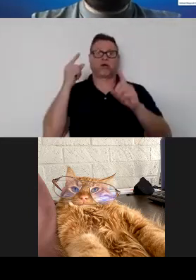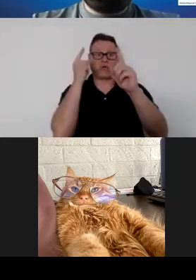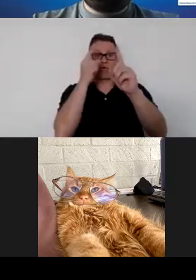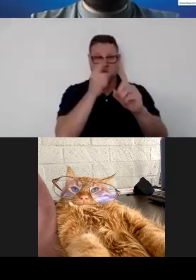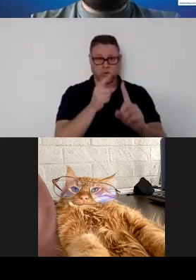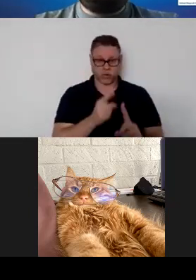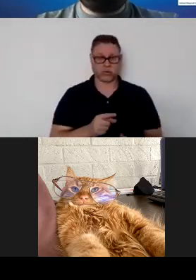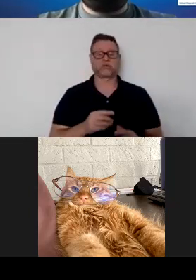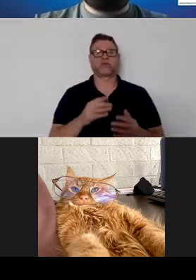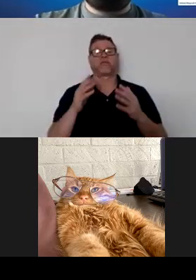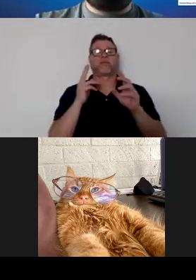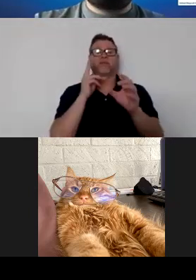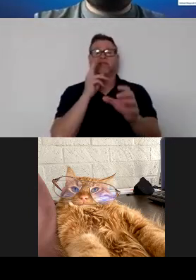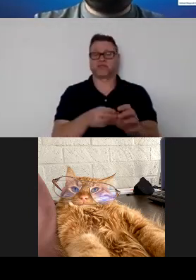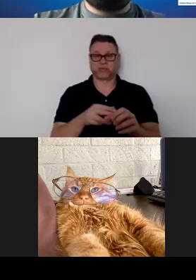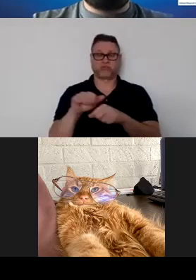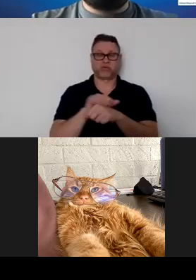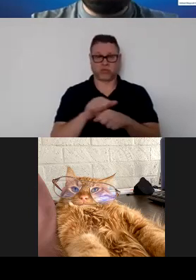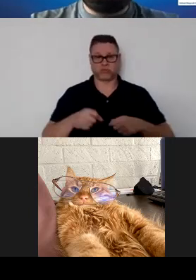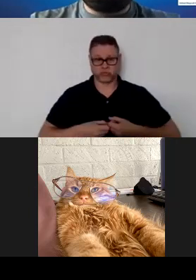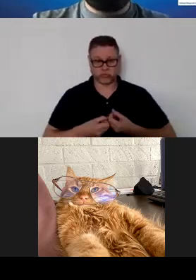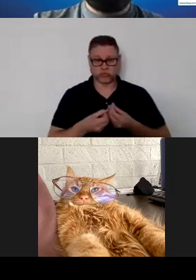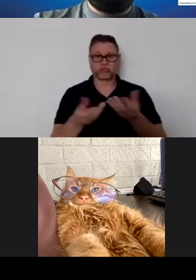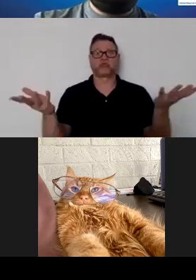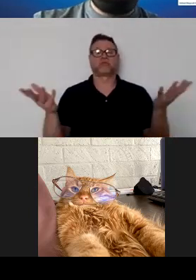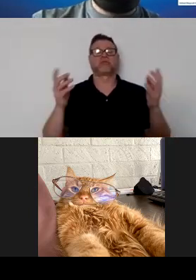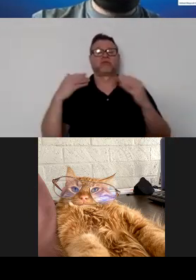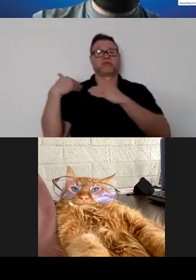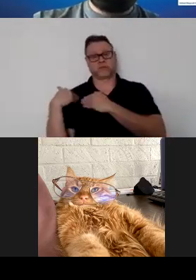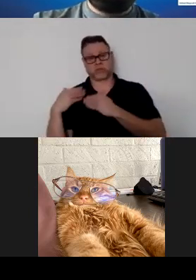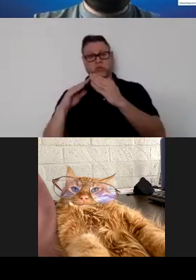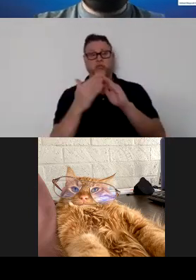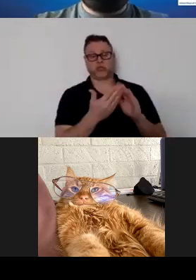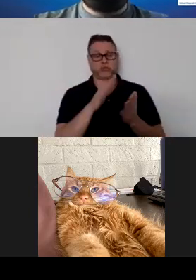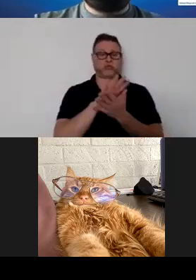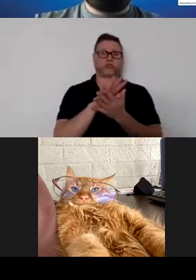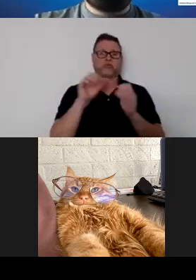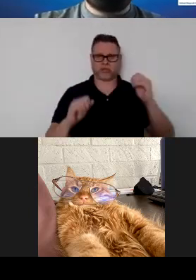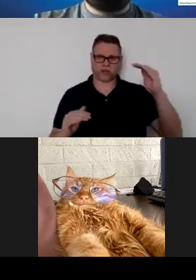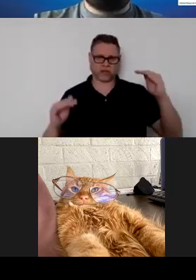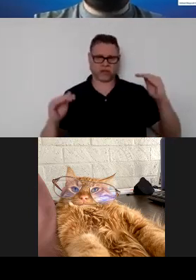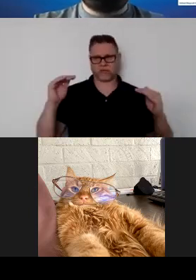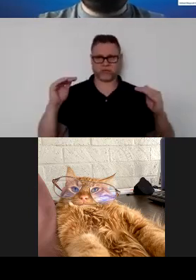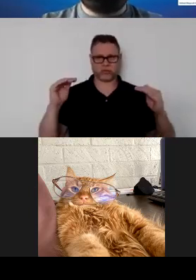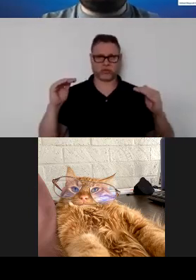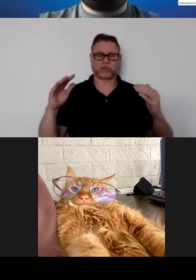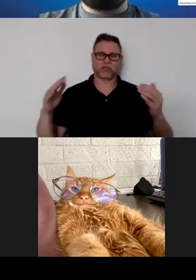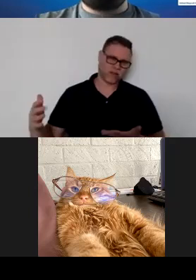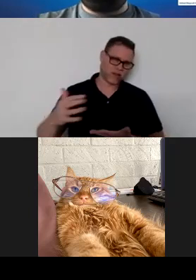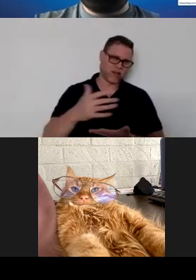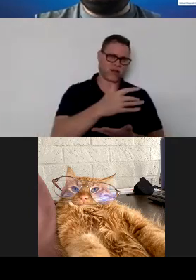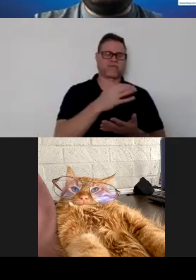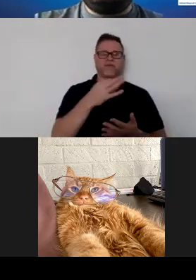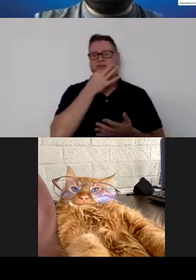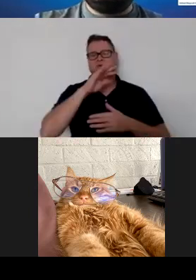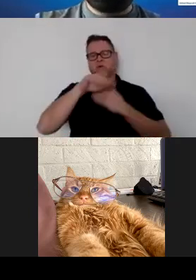creating participatory practices for distributing responsibilities, a community school can leverage the collective expertise of all